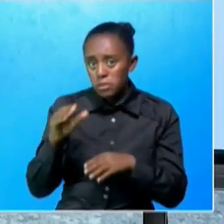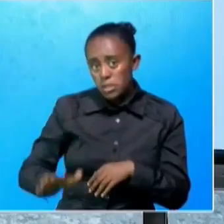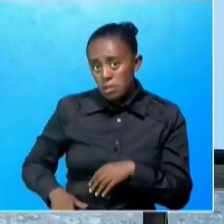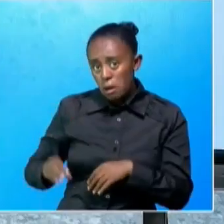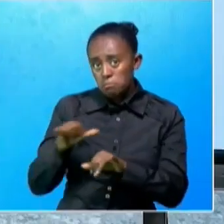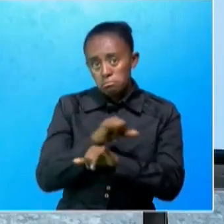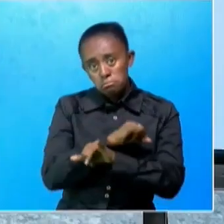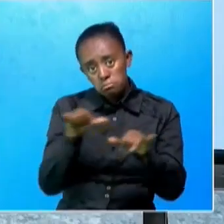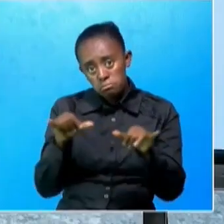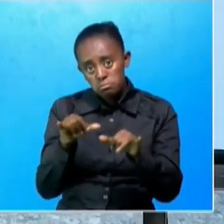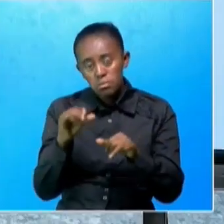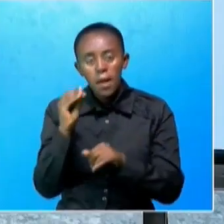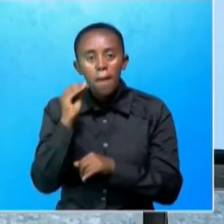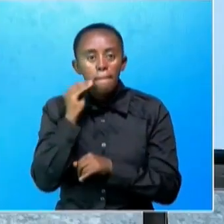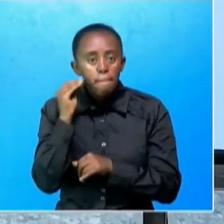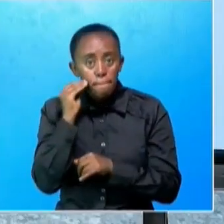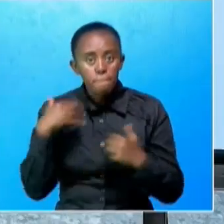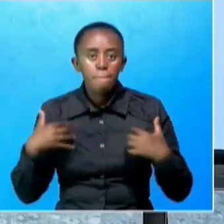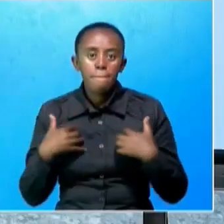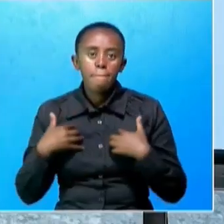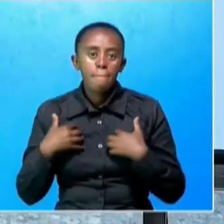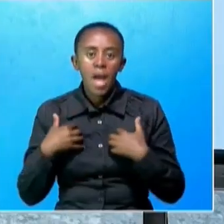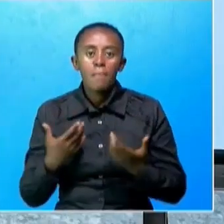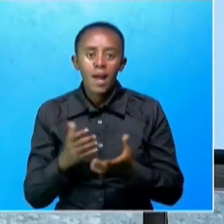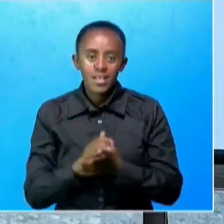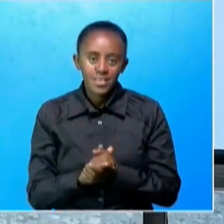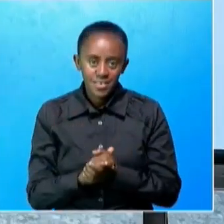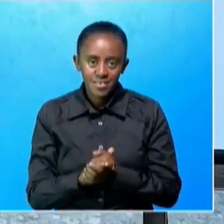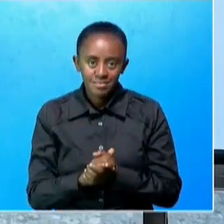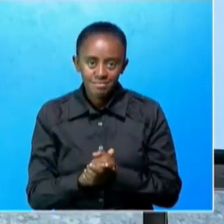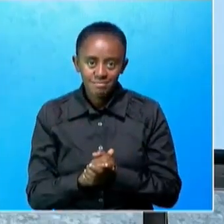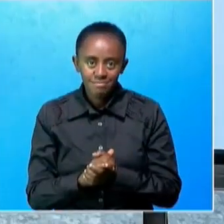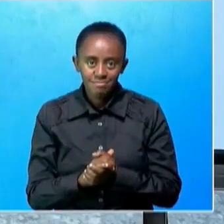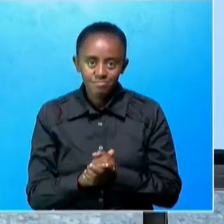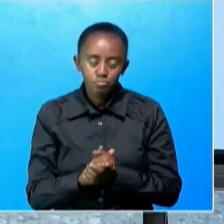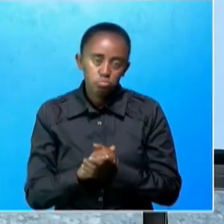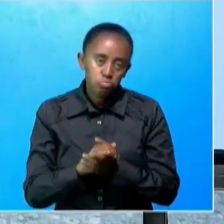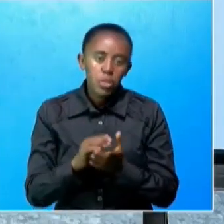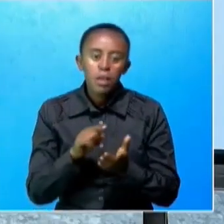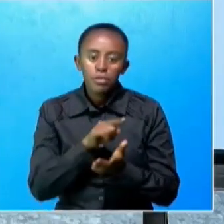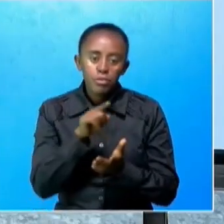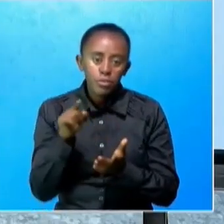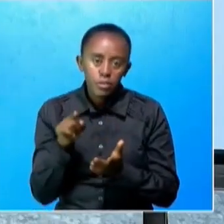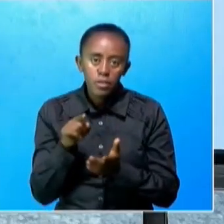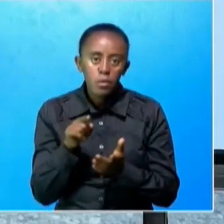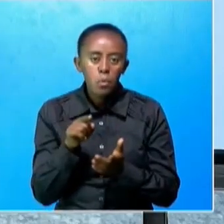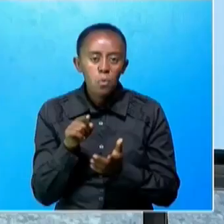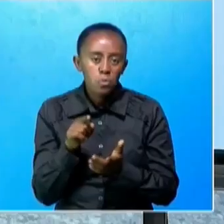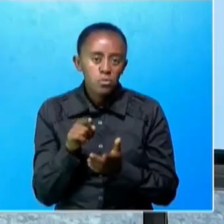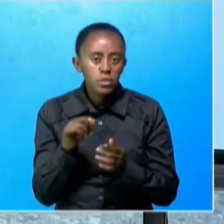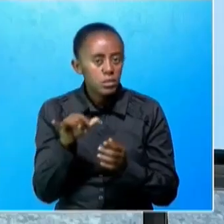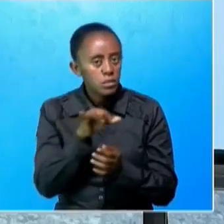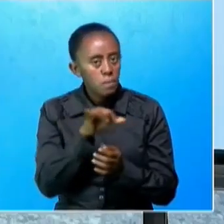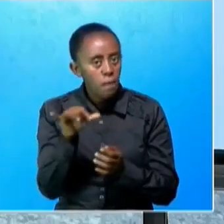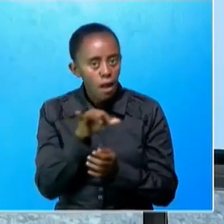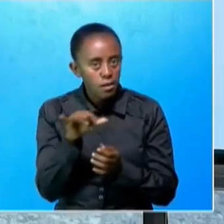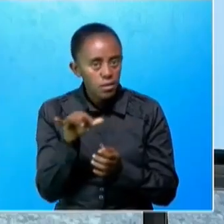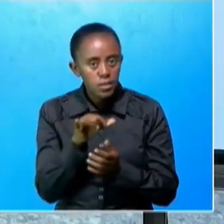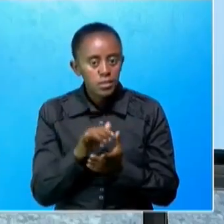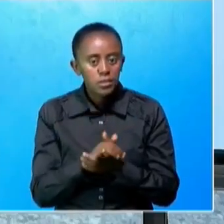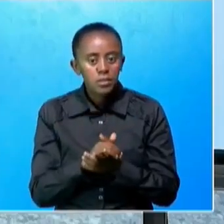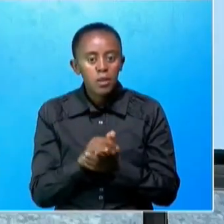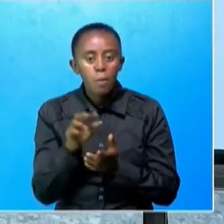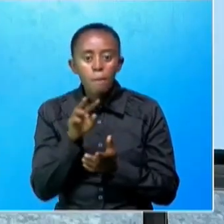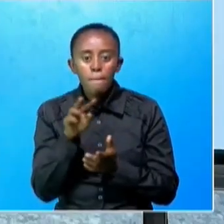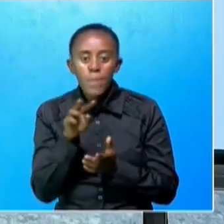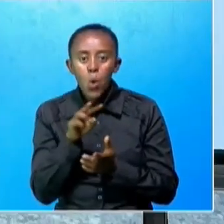are pet animals. Right? Therefore, what makes them similar is that they